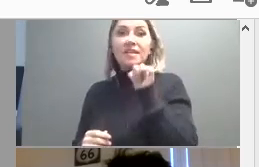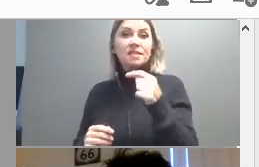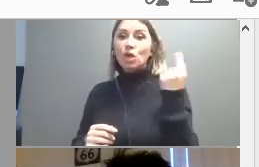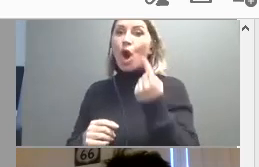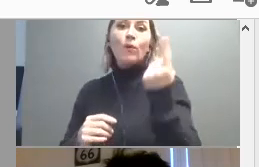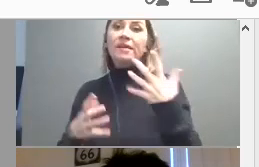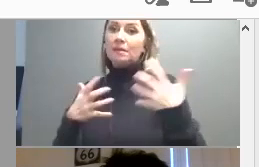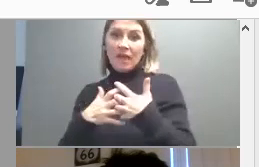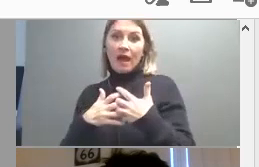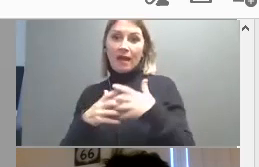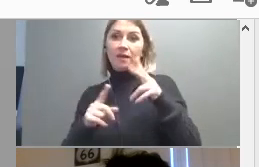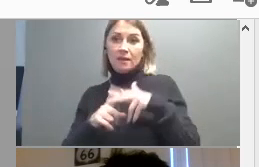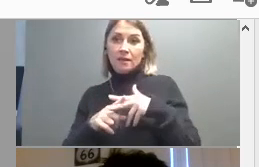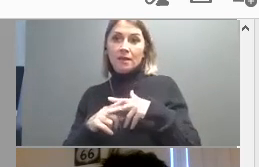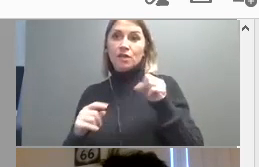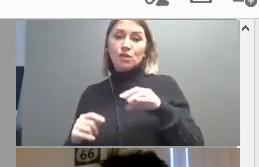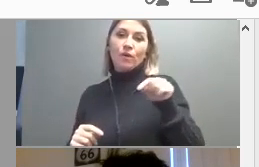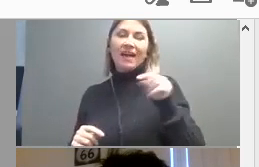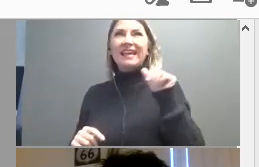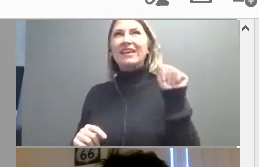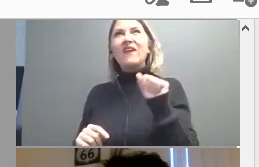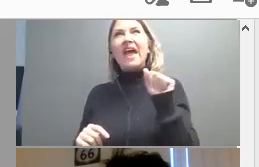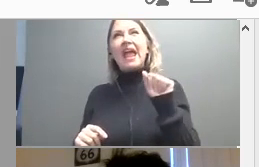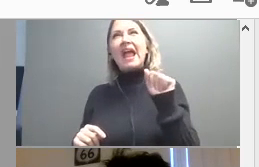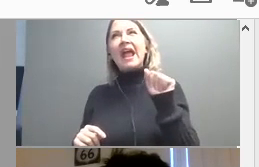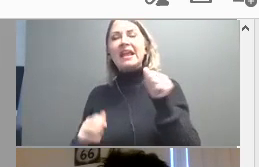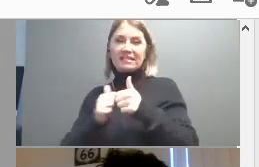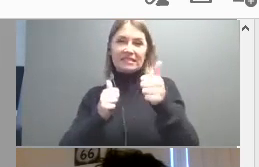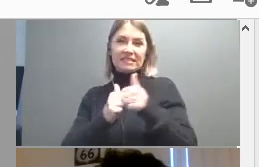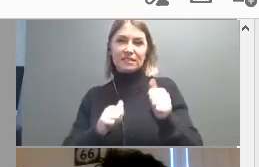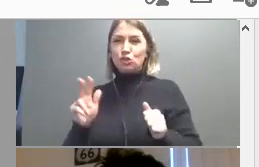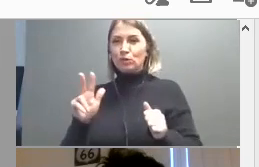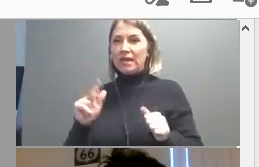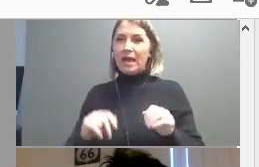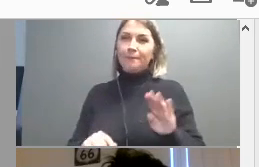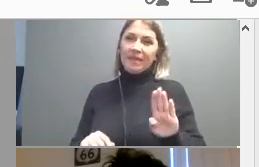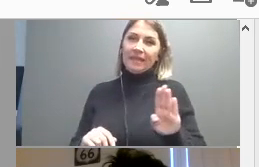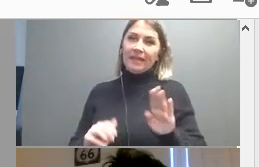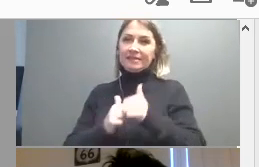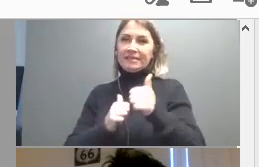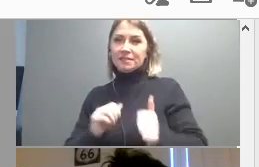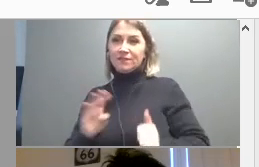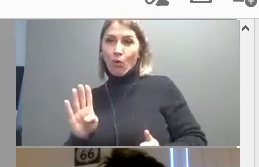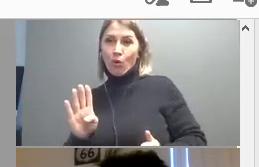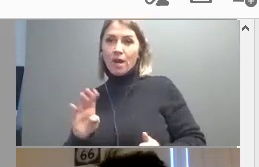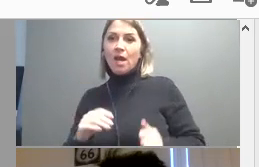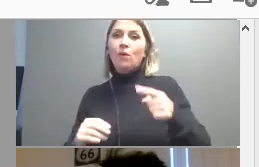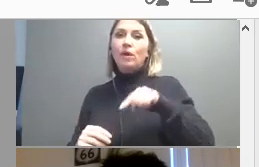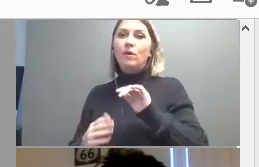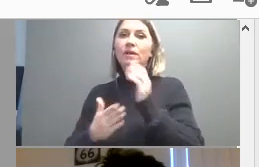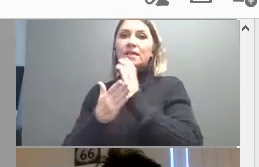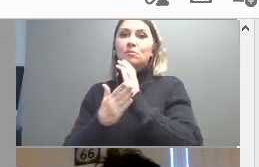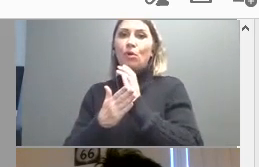of those cases here. So if A is a distance 3, B is a distance 4, we are going to explore A